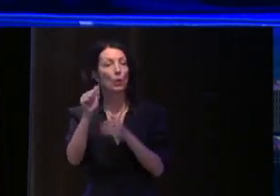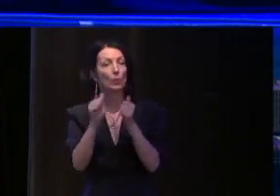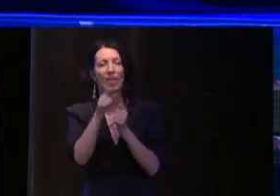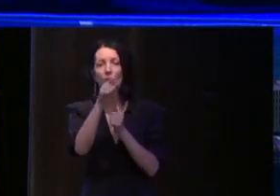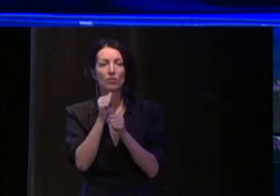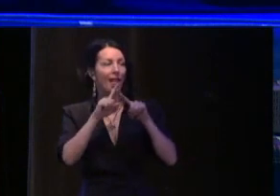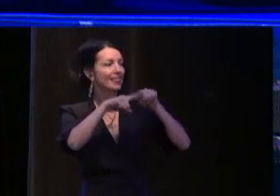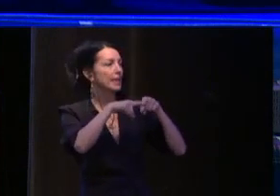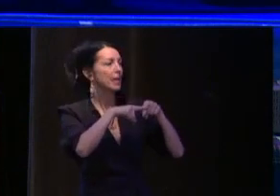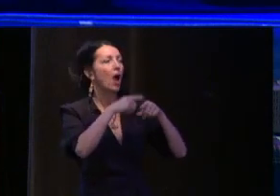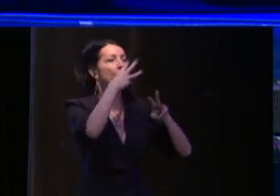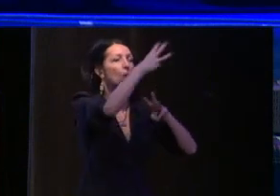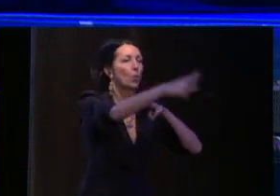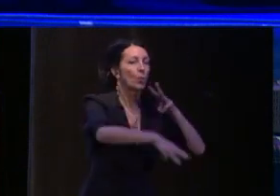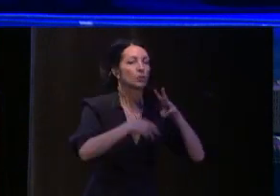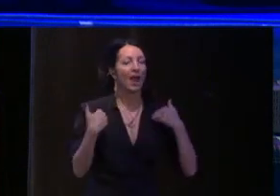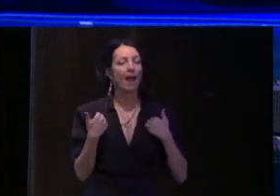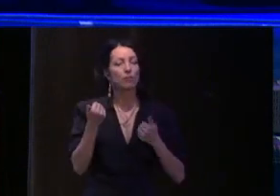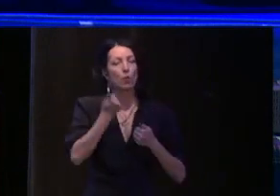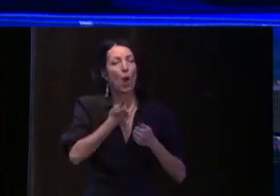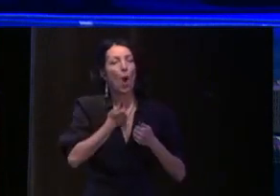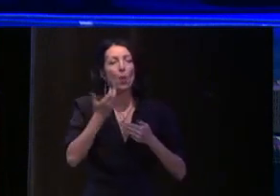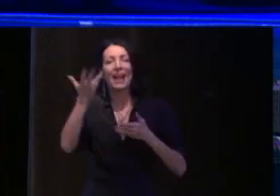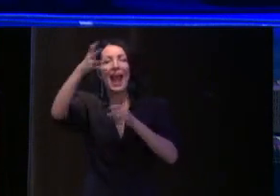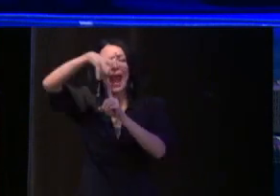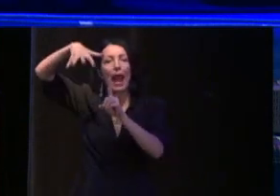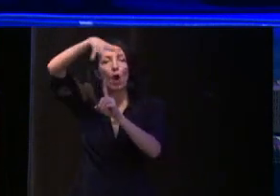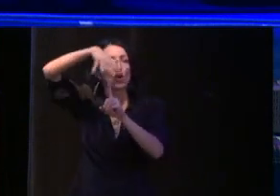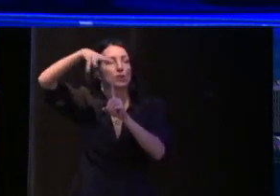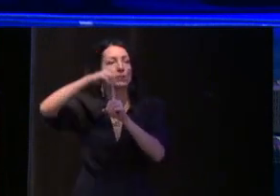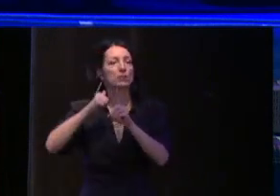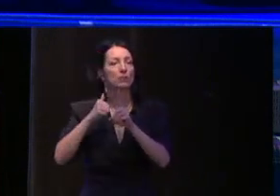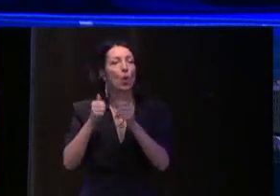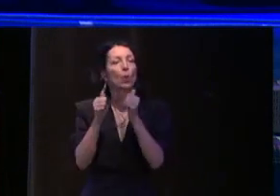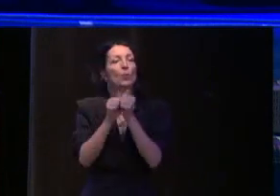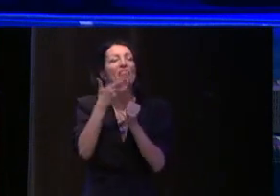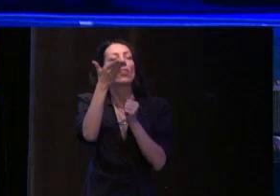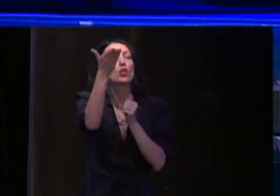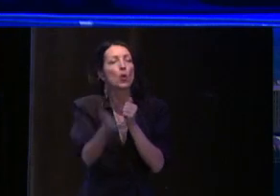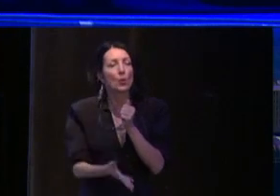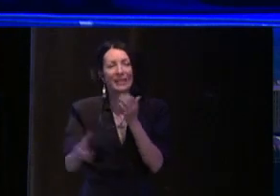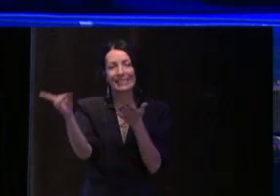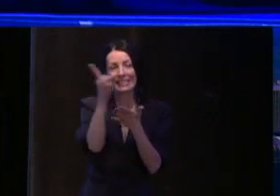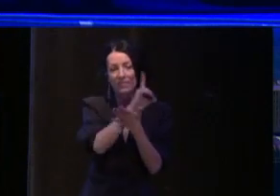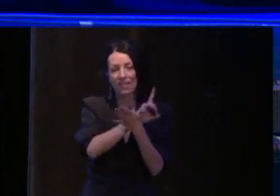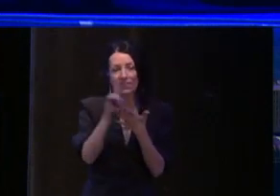and security. You are carrying your own atmosphere everywhere that you go. It's a divine